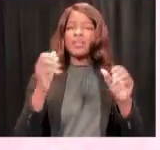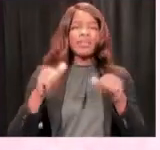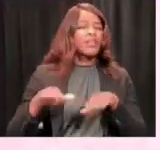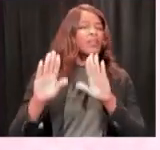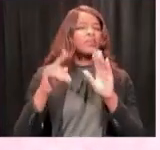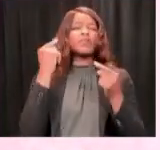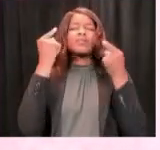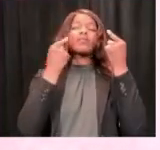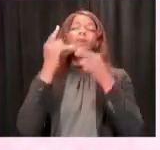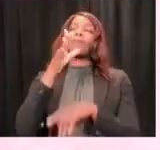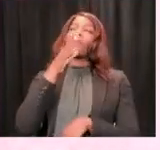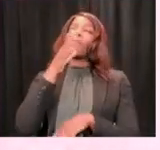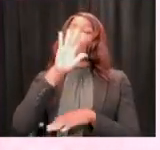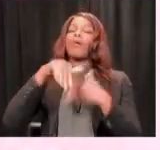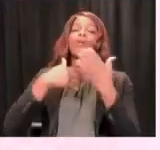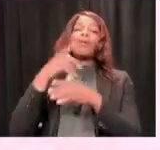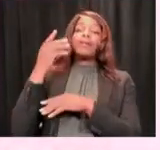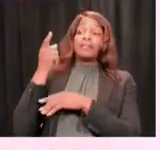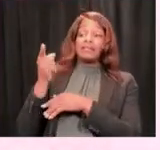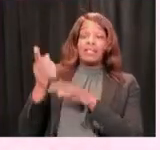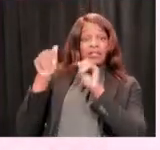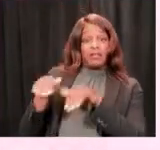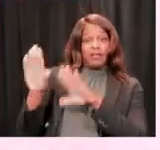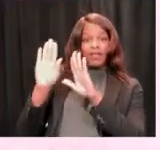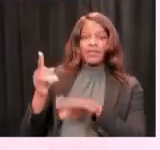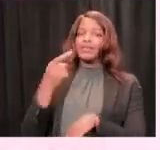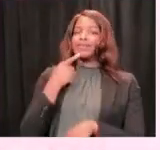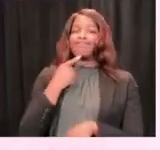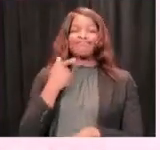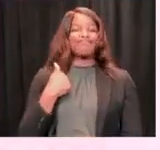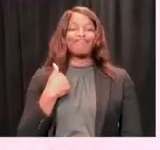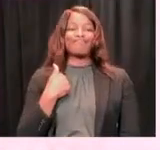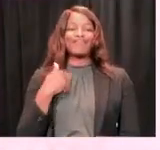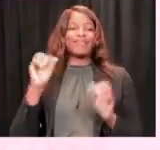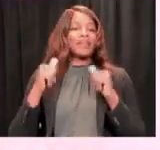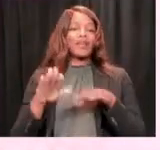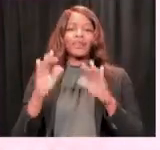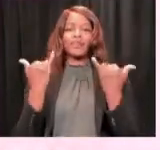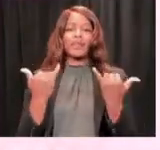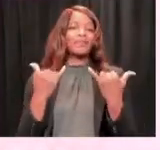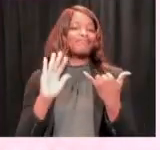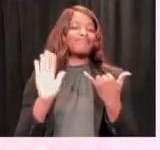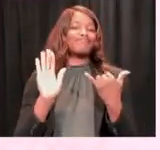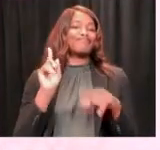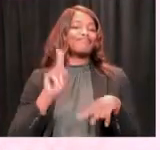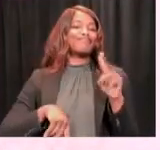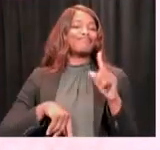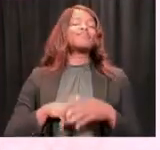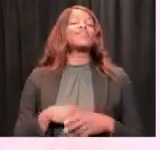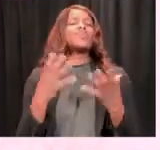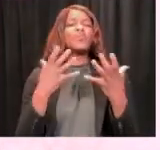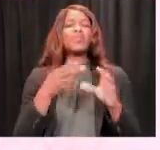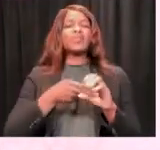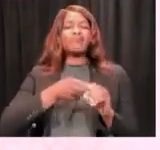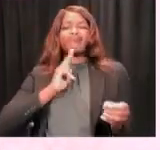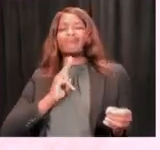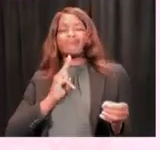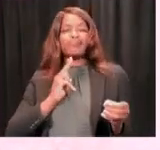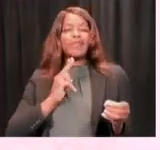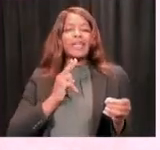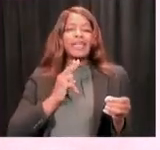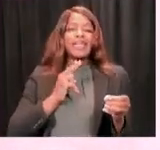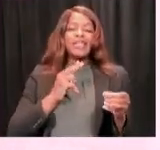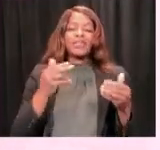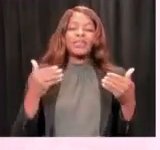about your mother and all that she sacrificed. And you said to yourself, I can't give up now. when you wanted to quit, when you wanted to